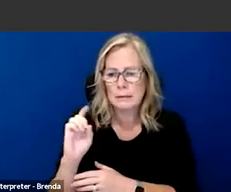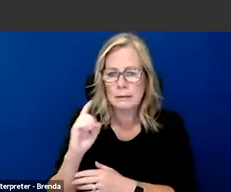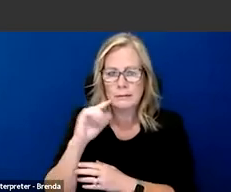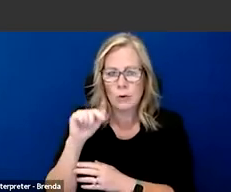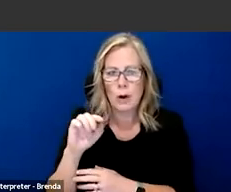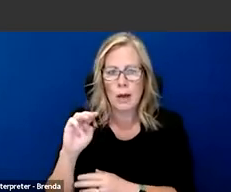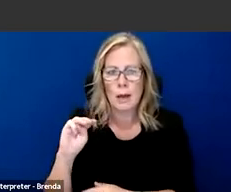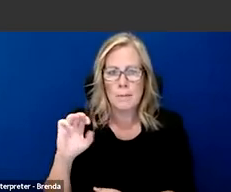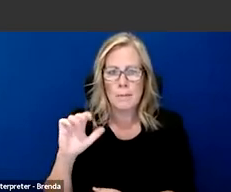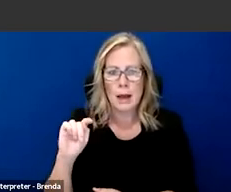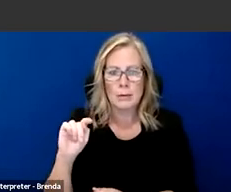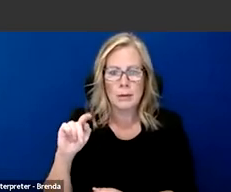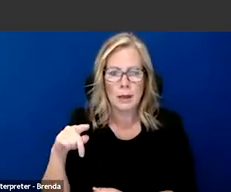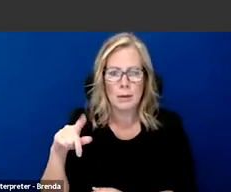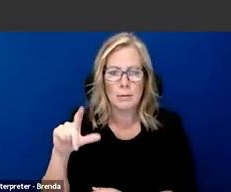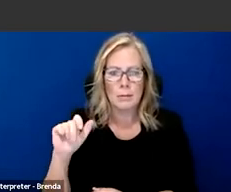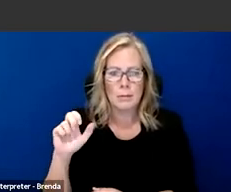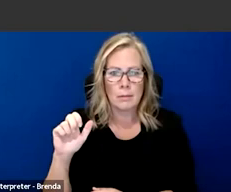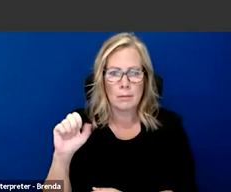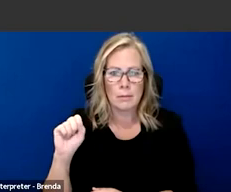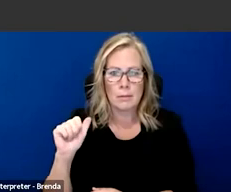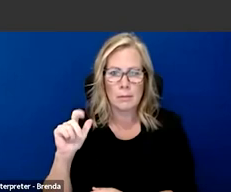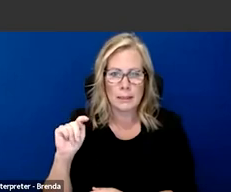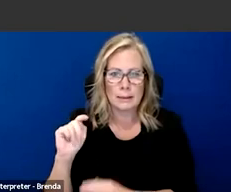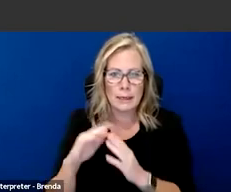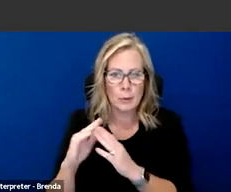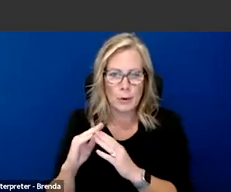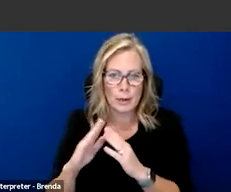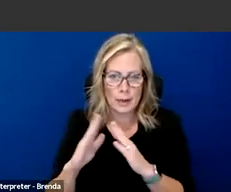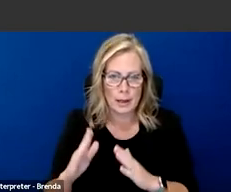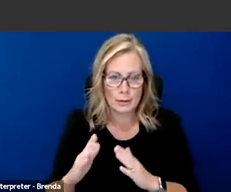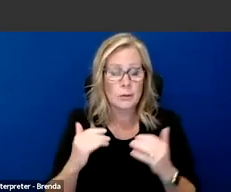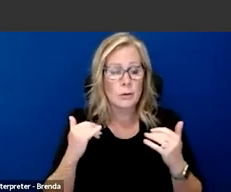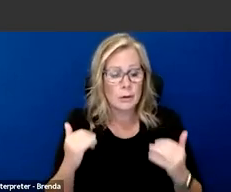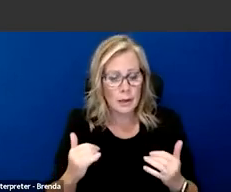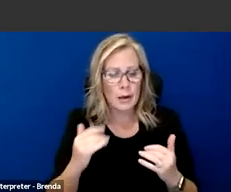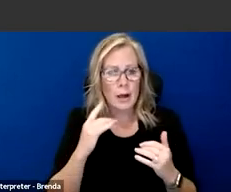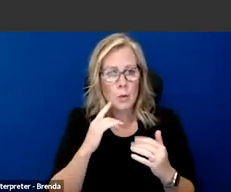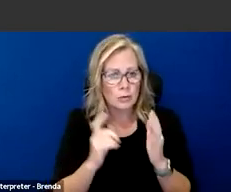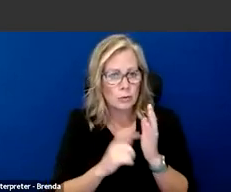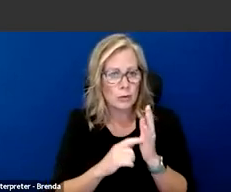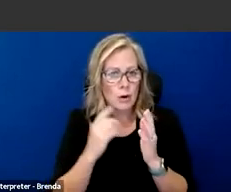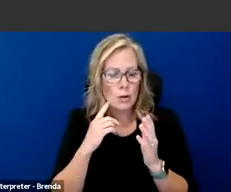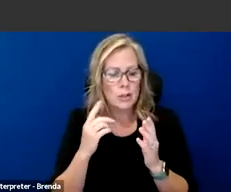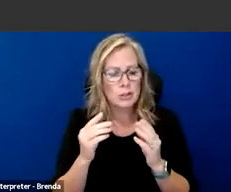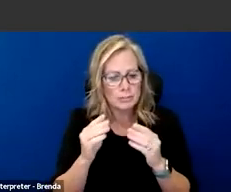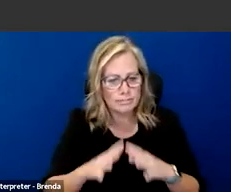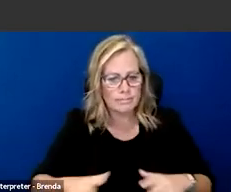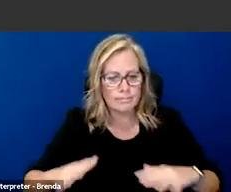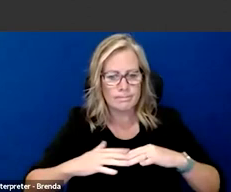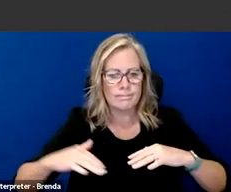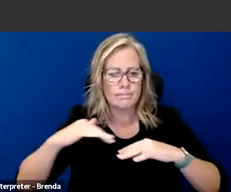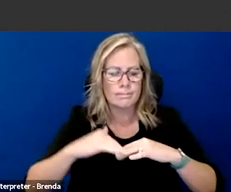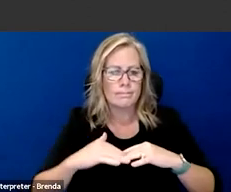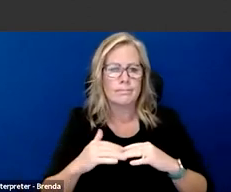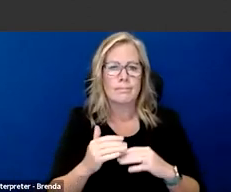to humbly acknowledge our presence today on the unceded and stolen lands of the Squamish, Musqueam, and Tsleil-Waututh peoples, to which I